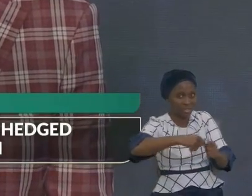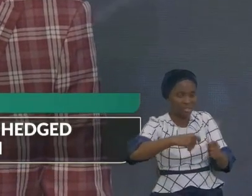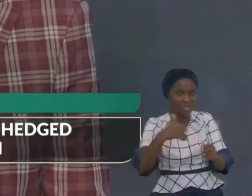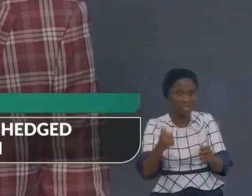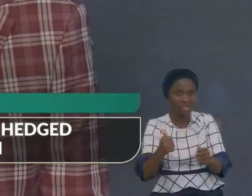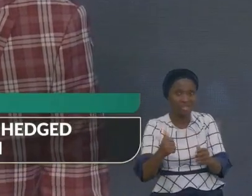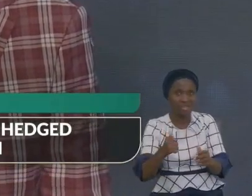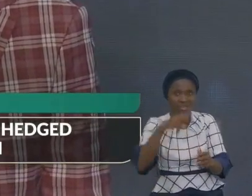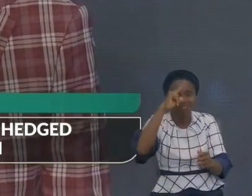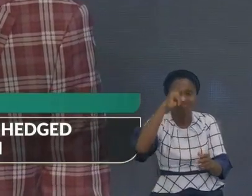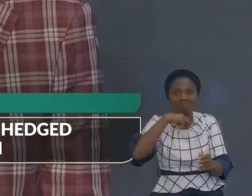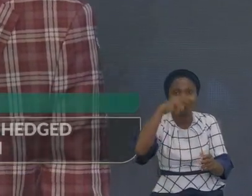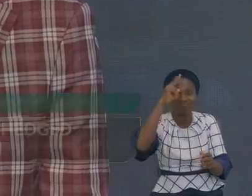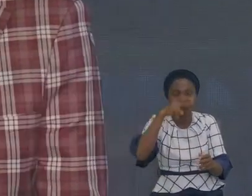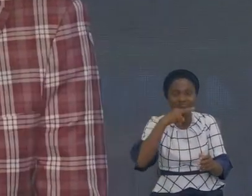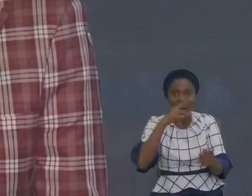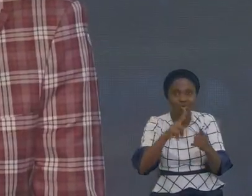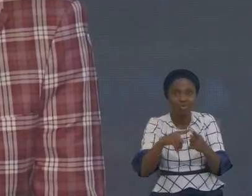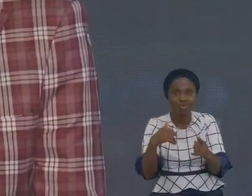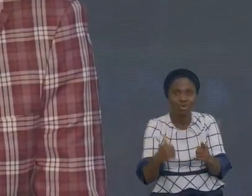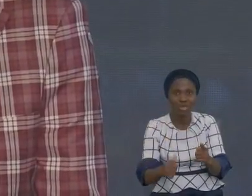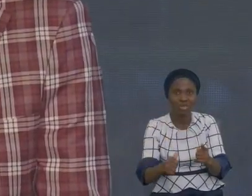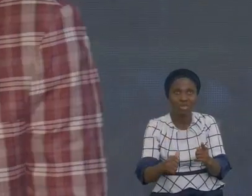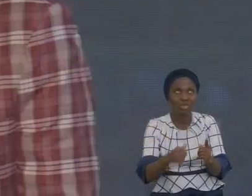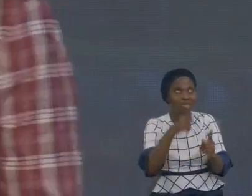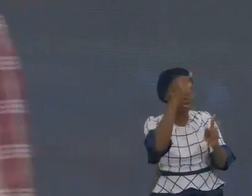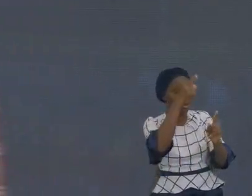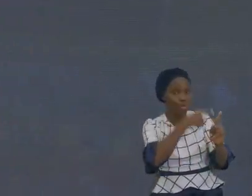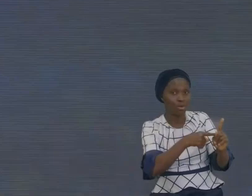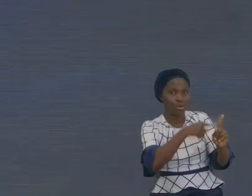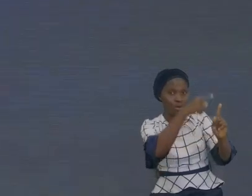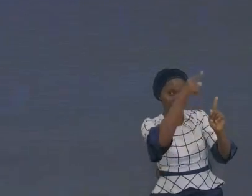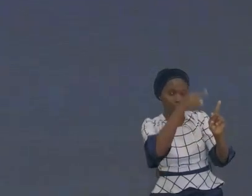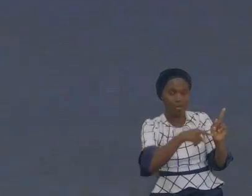The rope is on the neck of that goat.